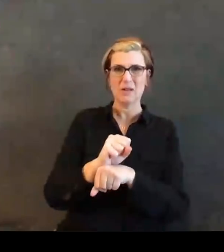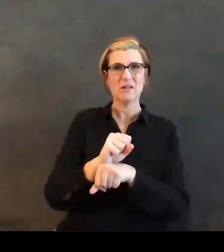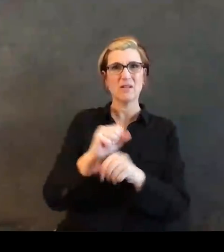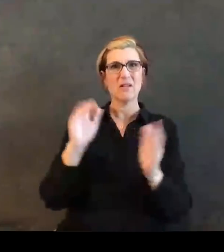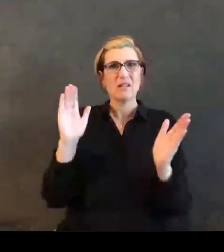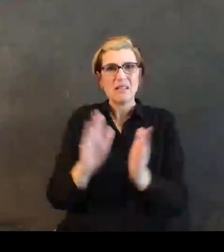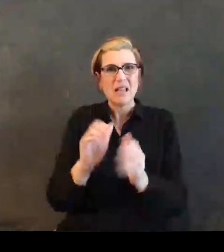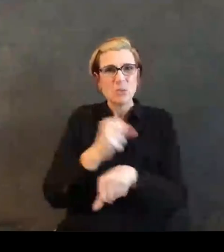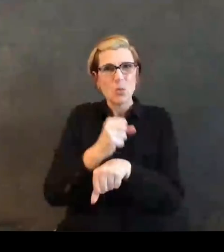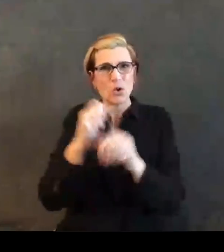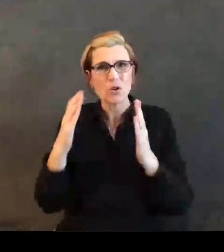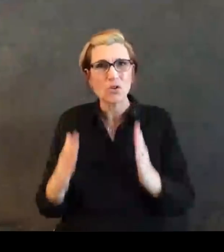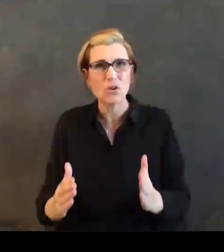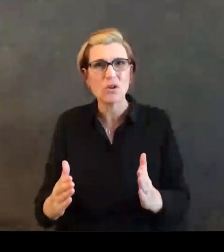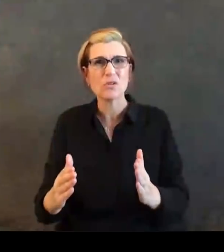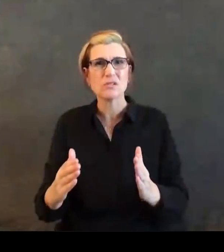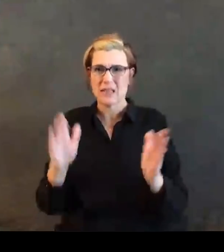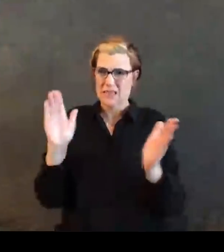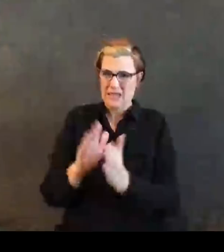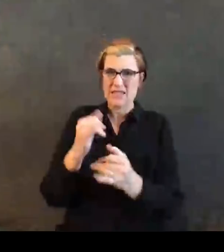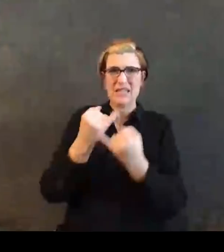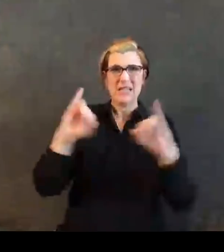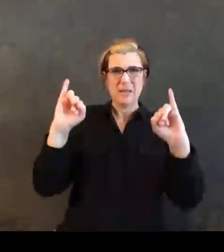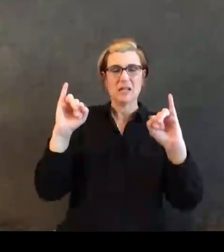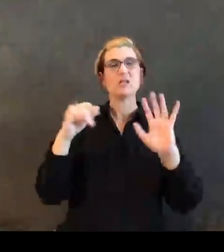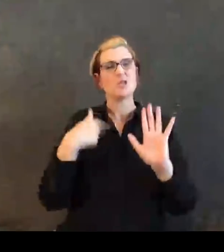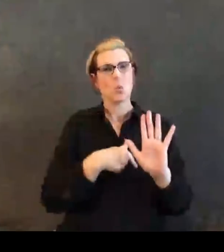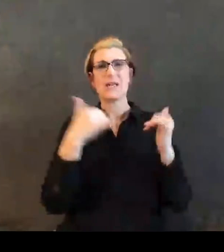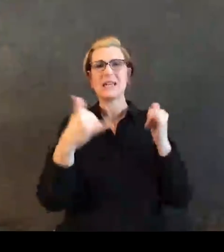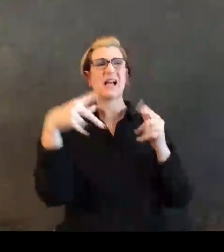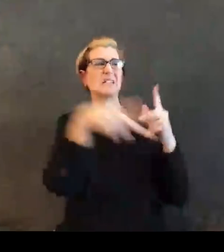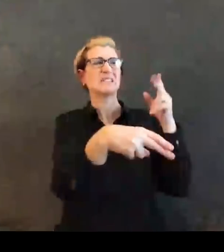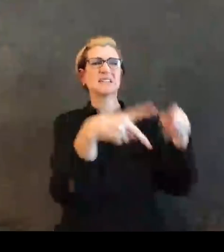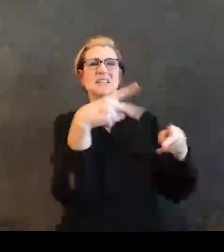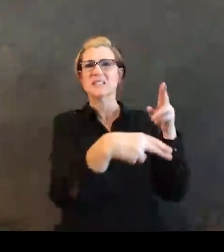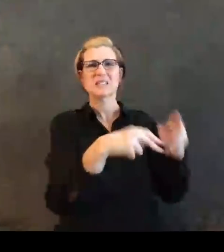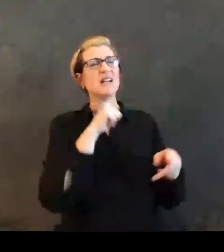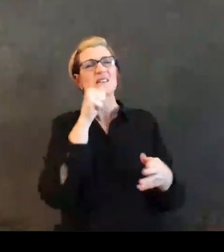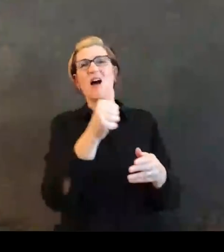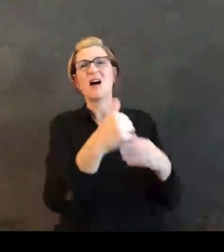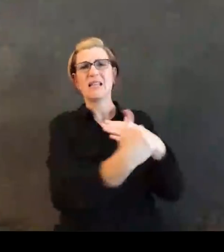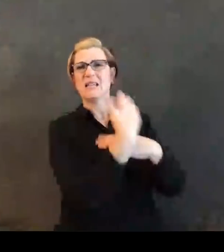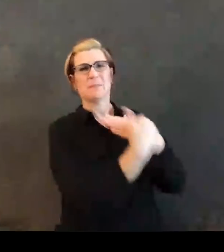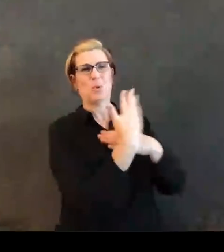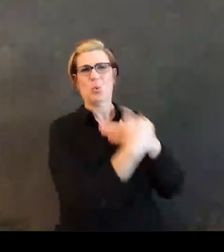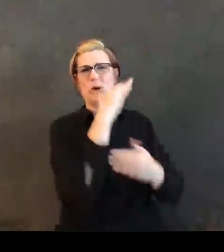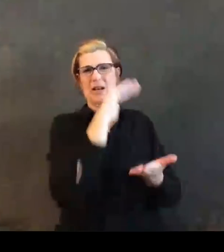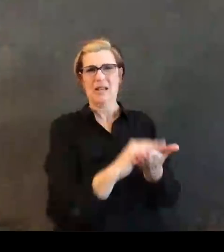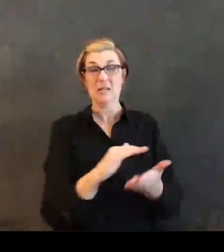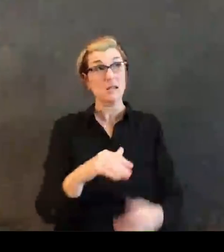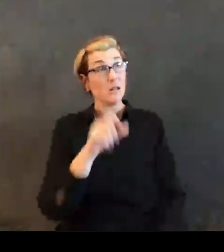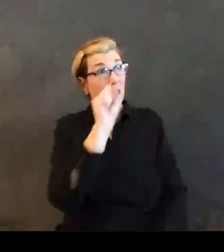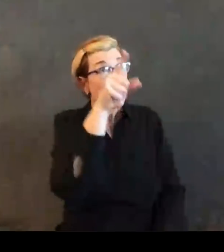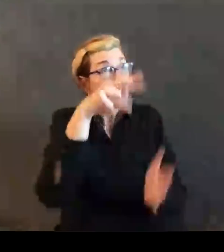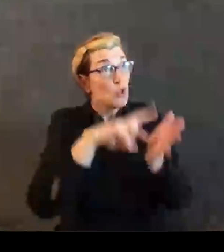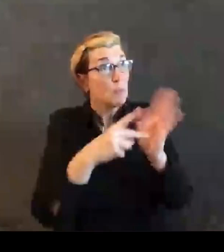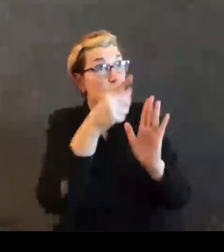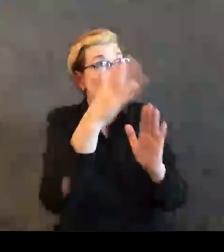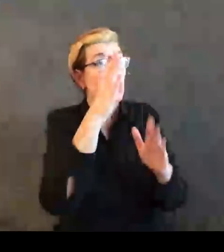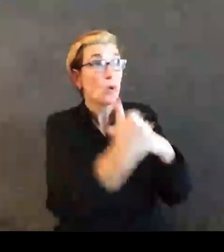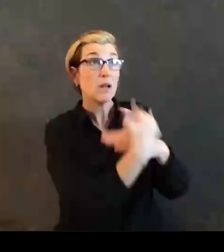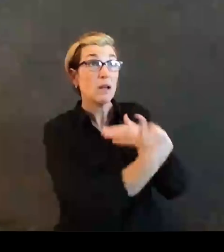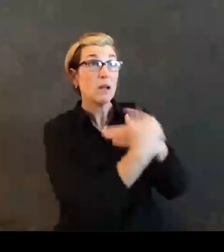that happen. So we'll be making some changes. We have been making those changes. Is there an executive order to basically ban the export of medical equipment? I